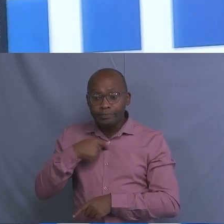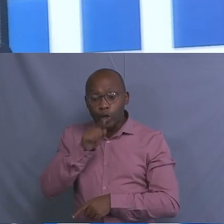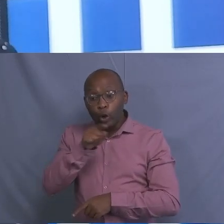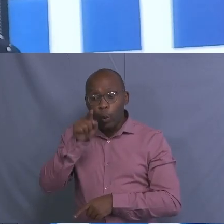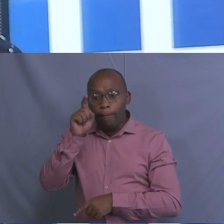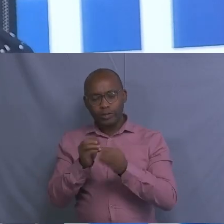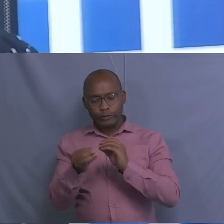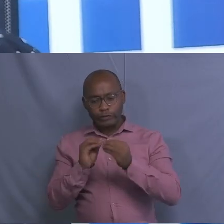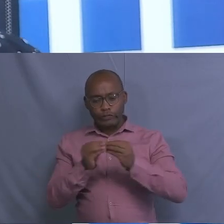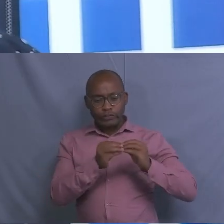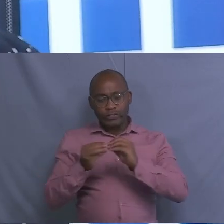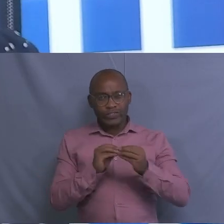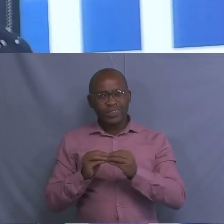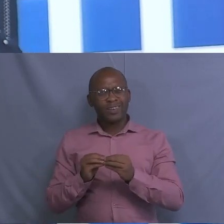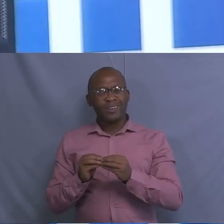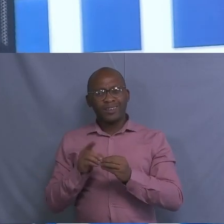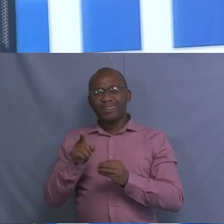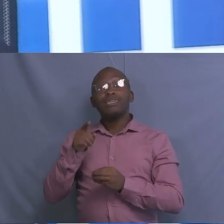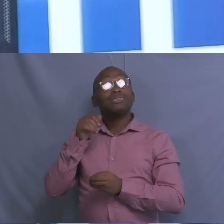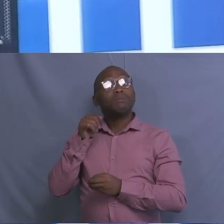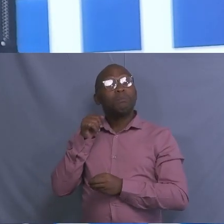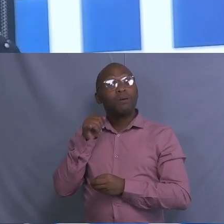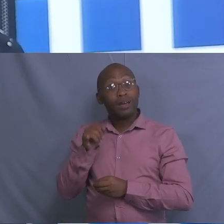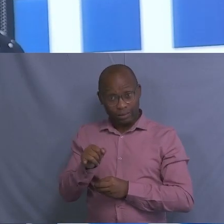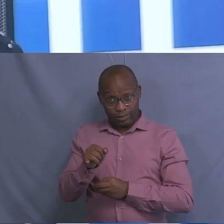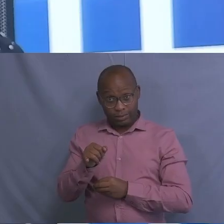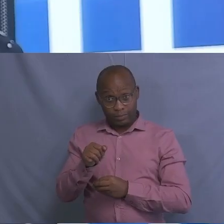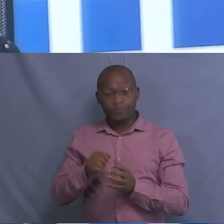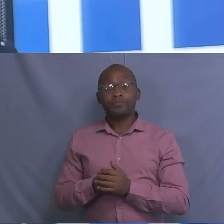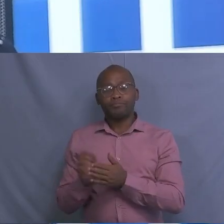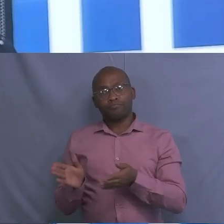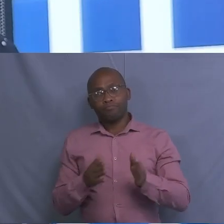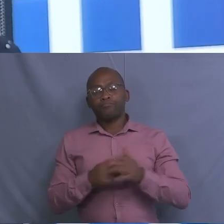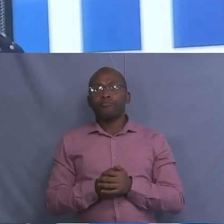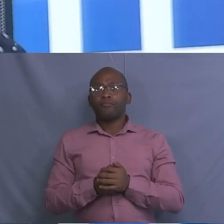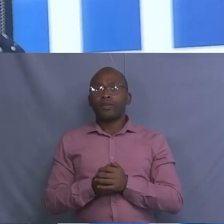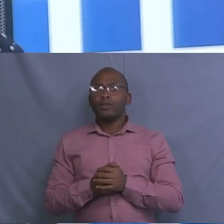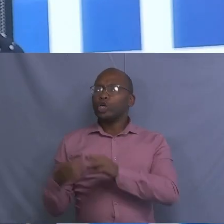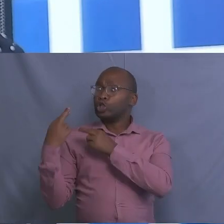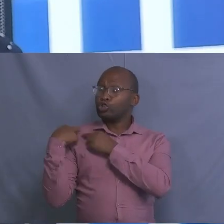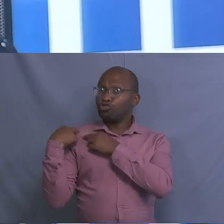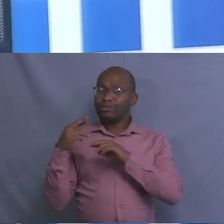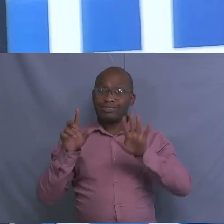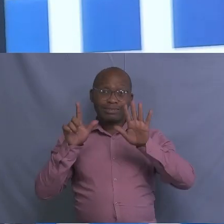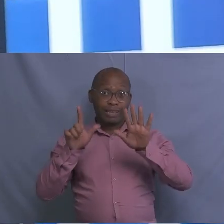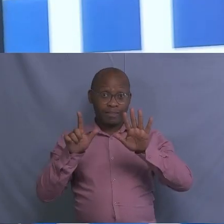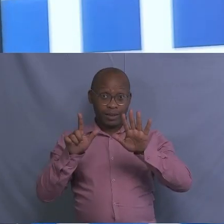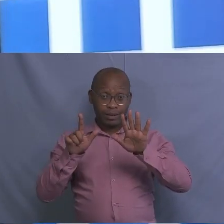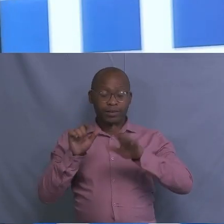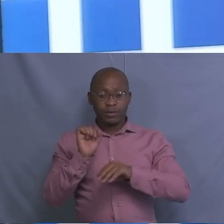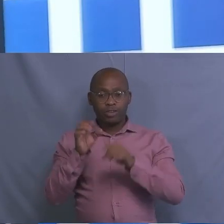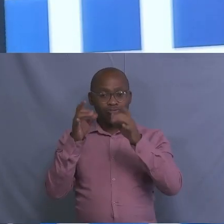the accounting books. At number 7, they also have the responsibility of establishing board committees. This is according